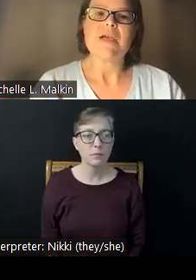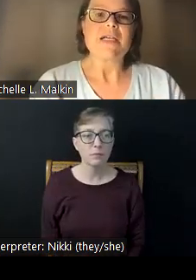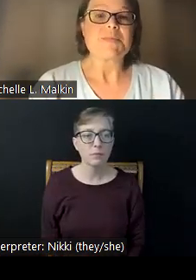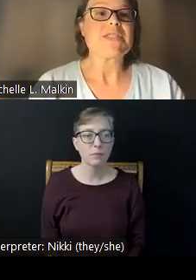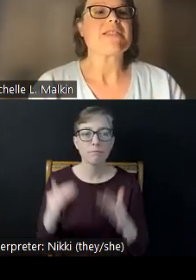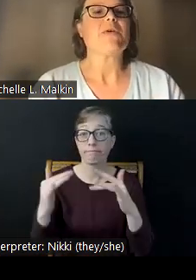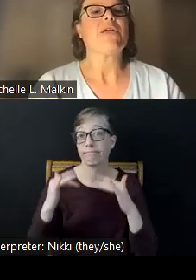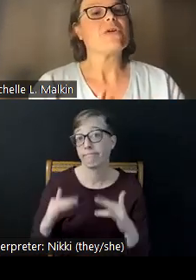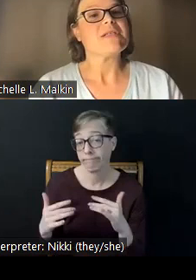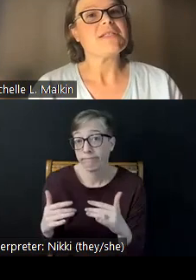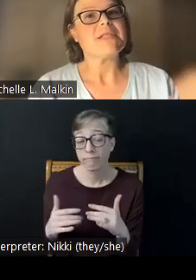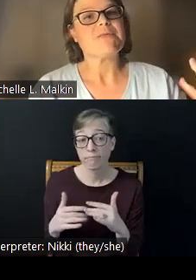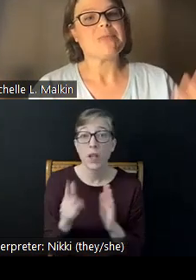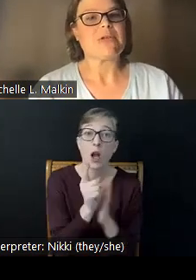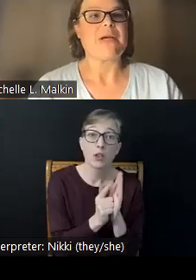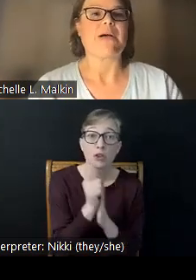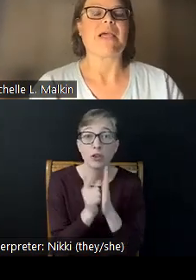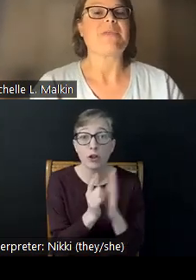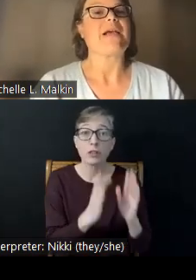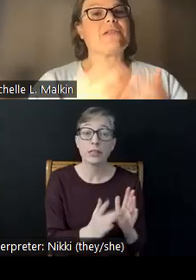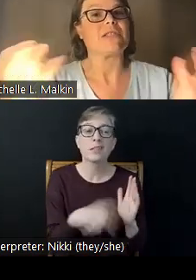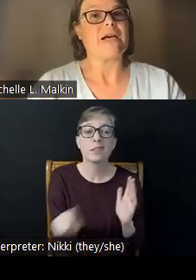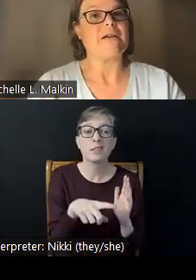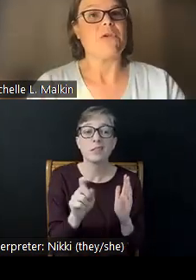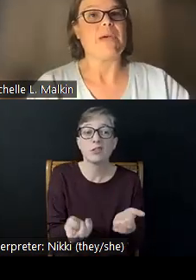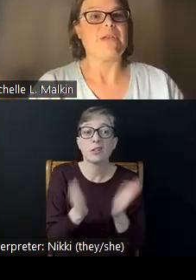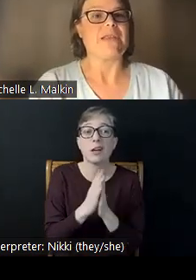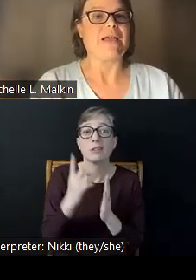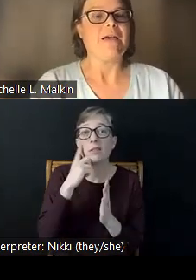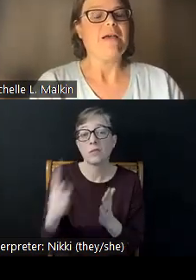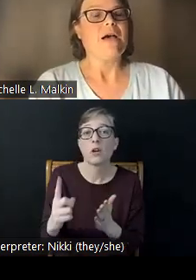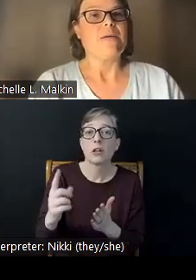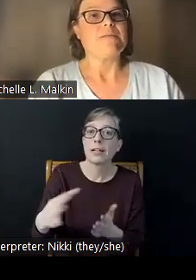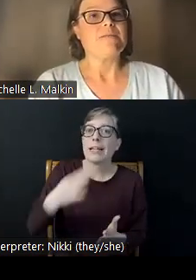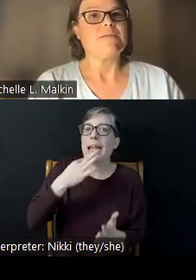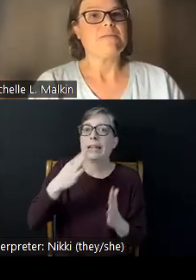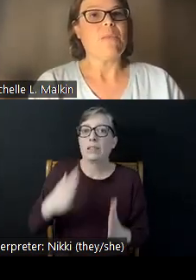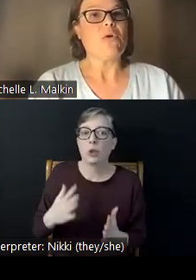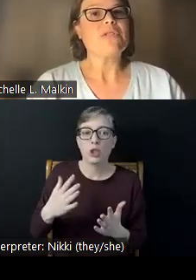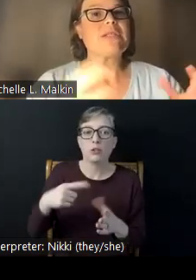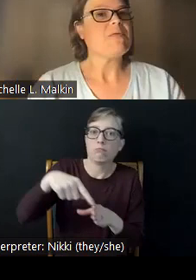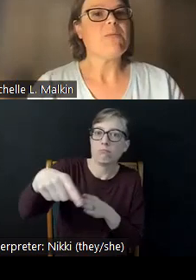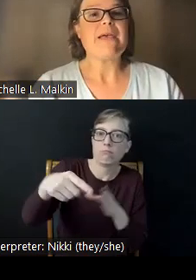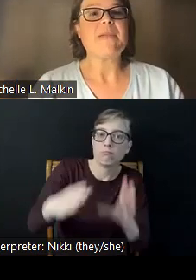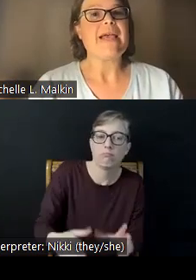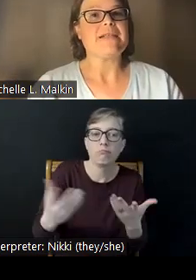for expert testimony or assessments from certified problem gambling counselors. A lot of you may fit that molds, some of you may have been asked